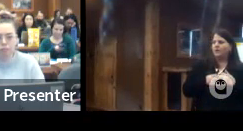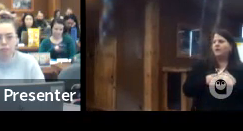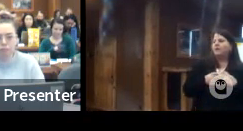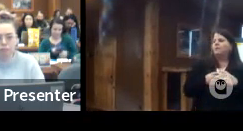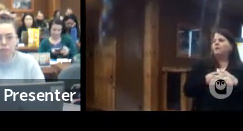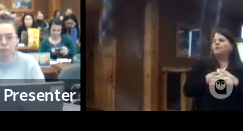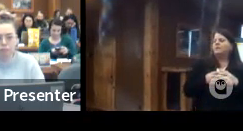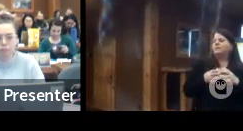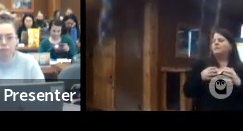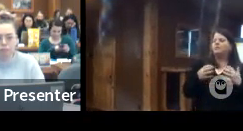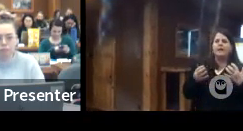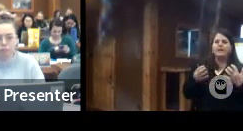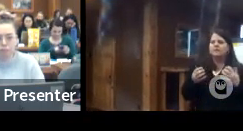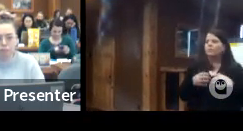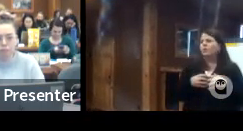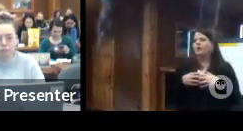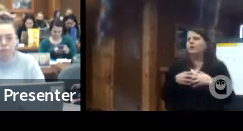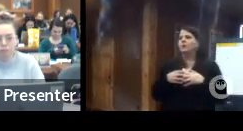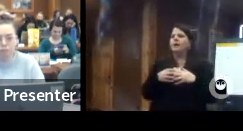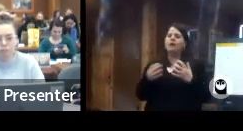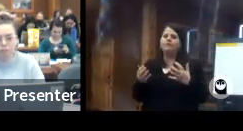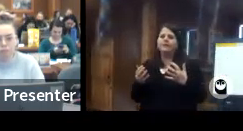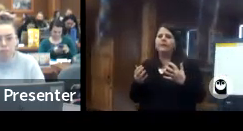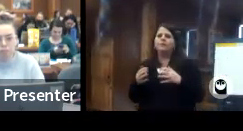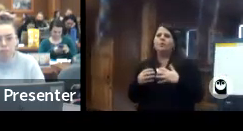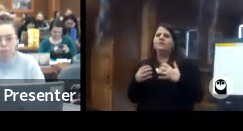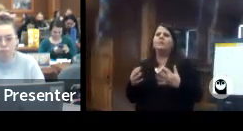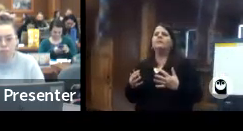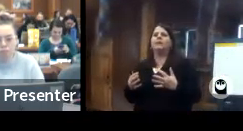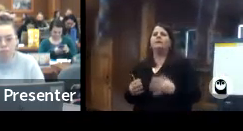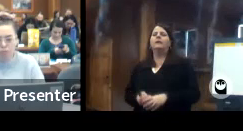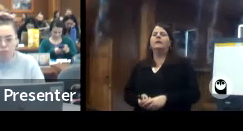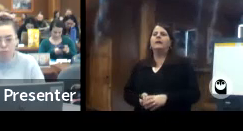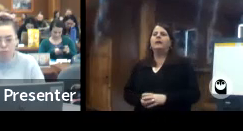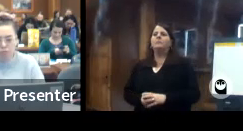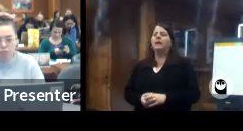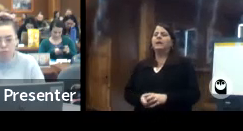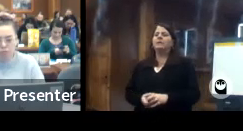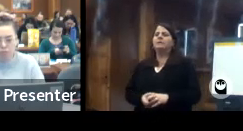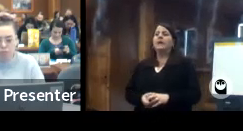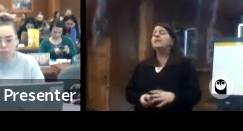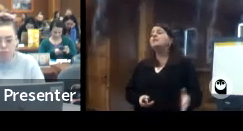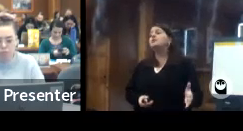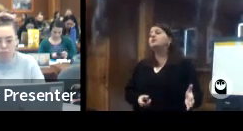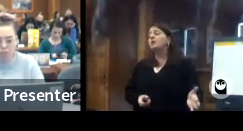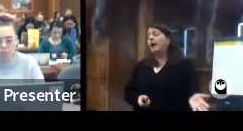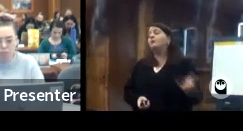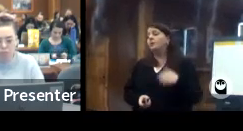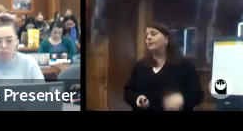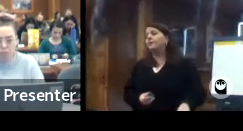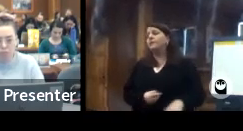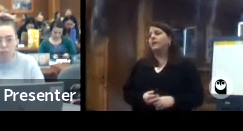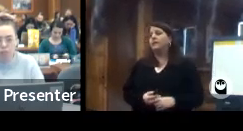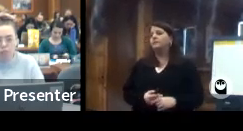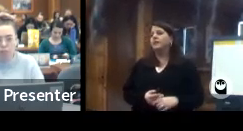knew, but he was stressed or unconfident or something. And he knew